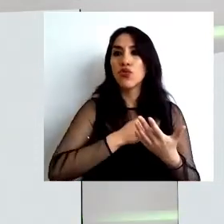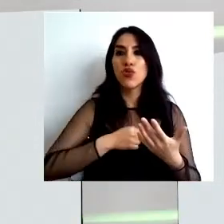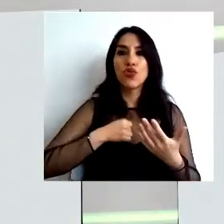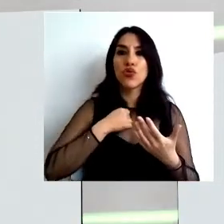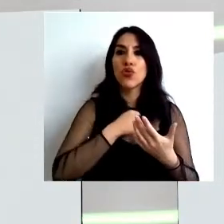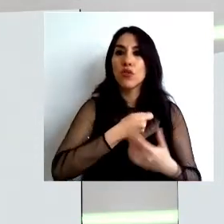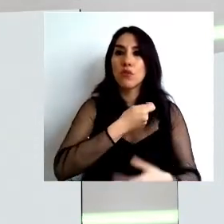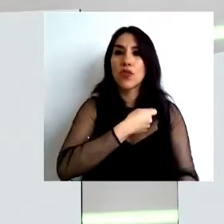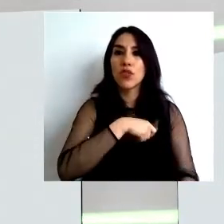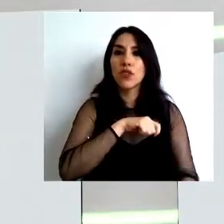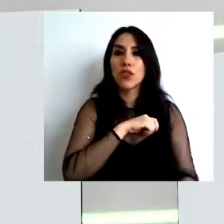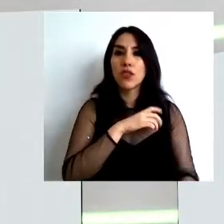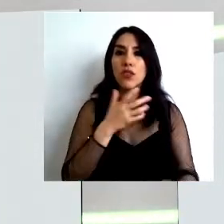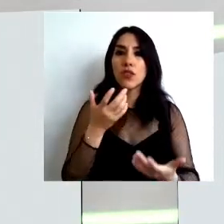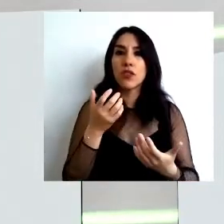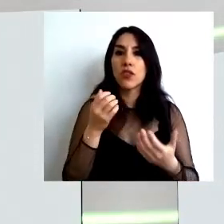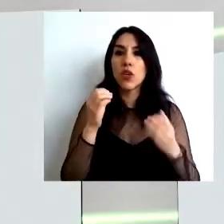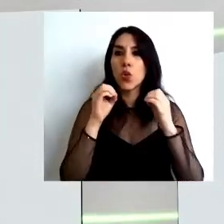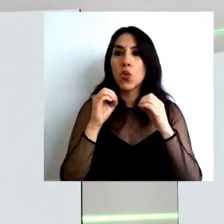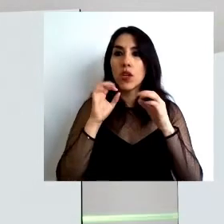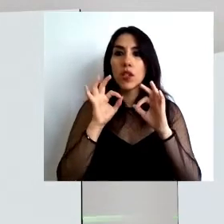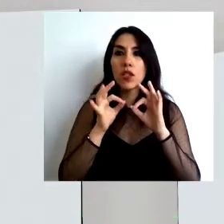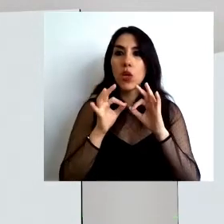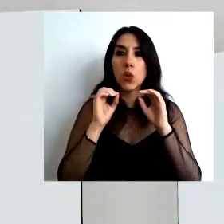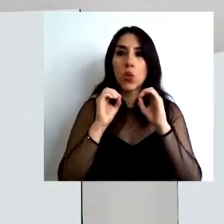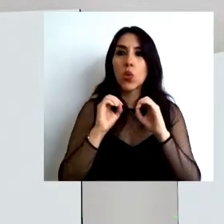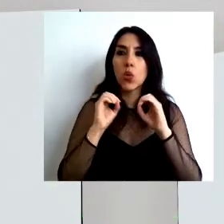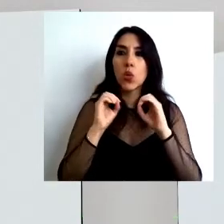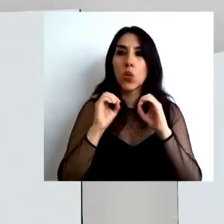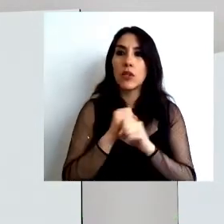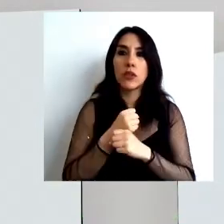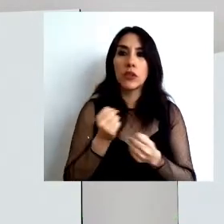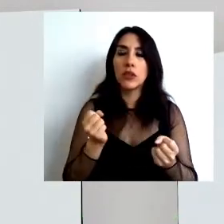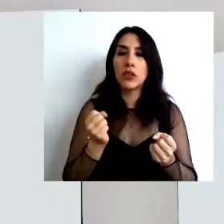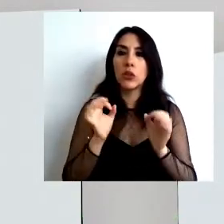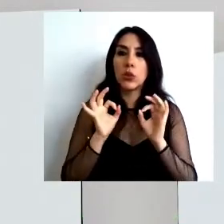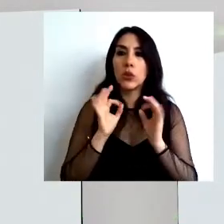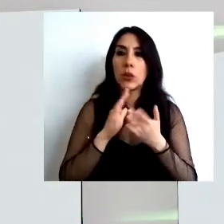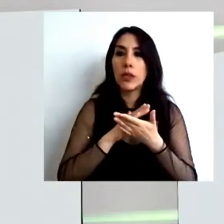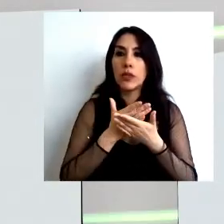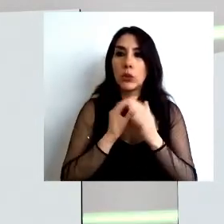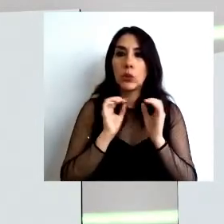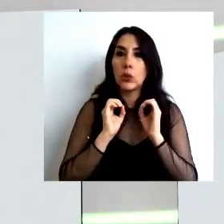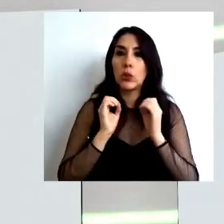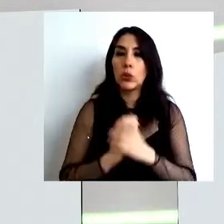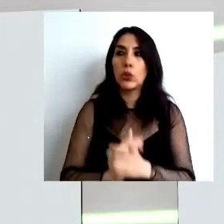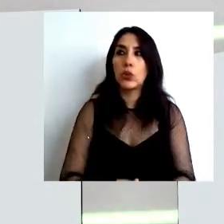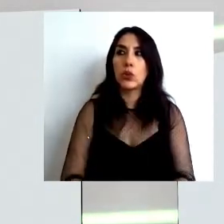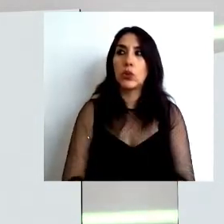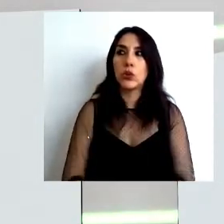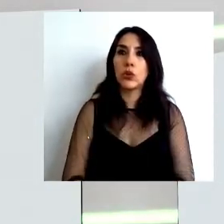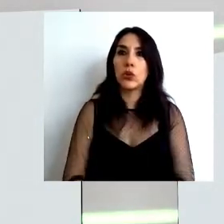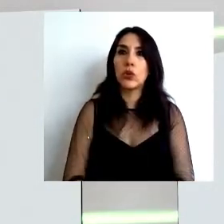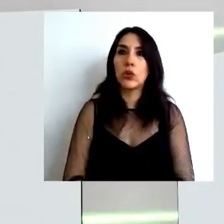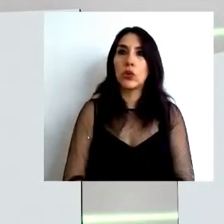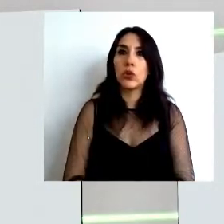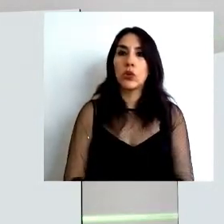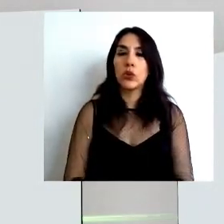ask questions using the chat function. Let's make it as lively as